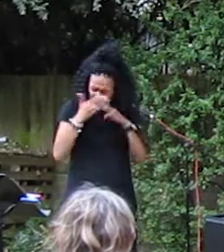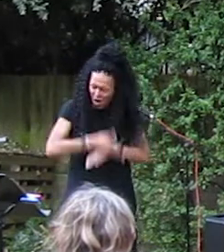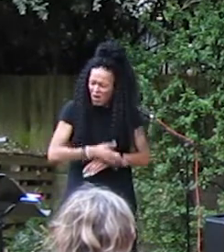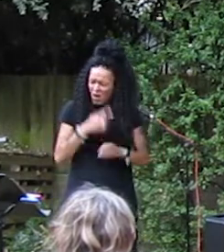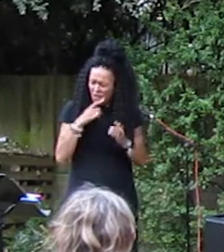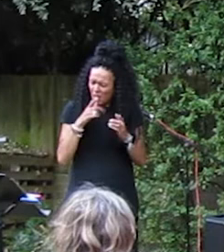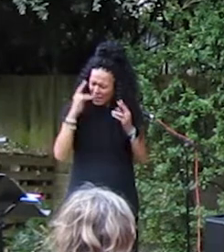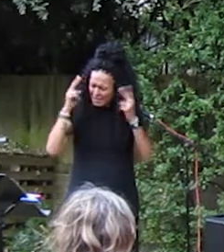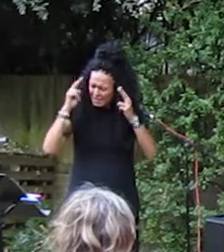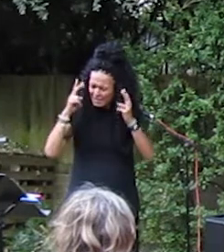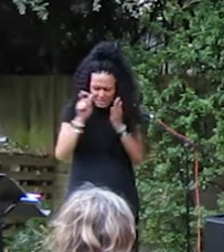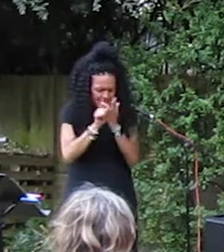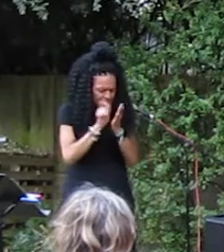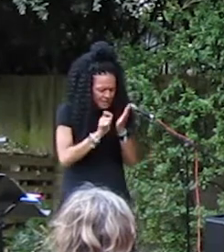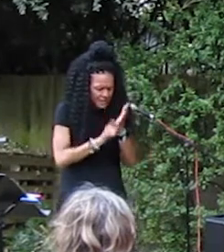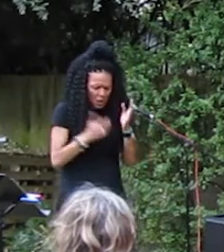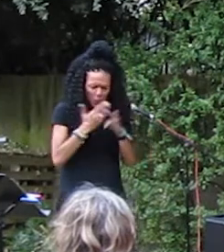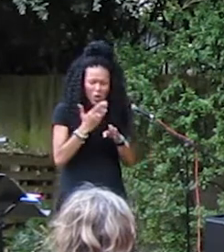Very hard, like